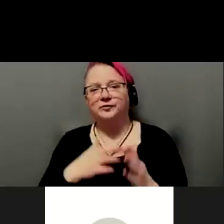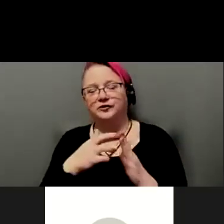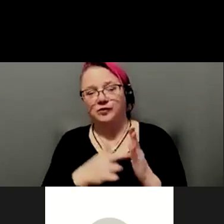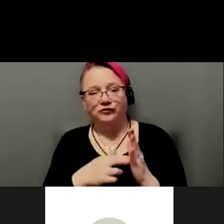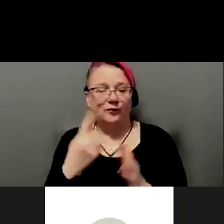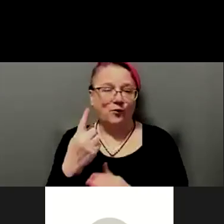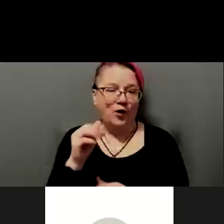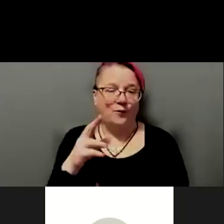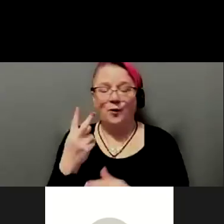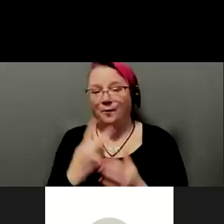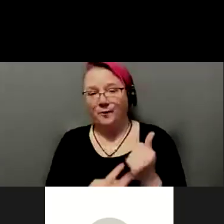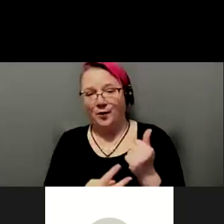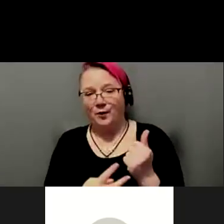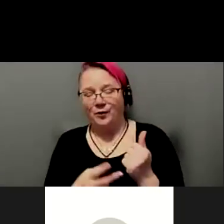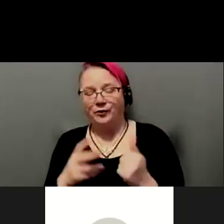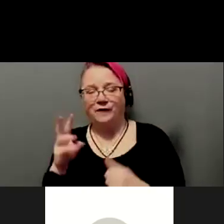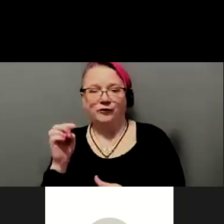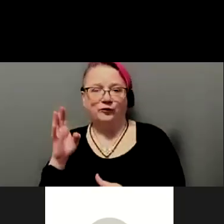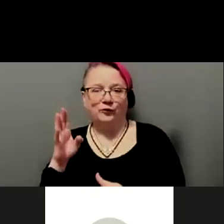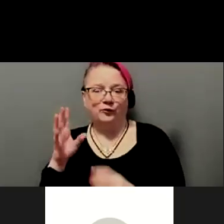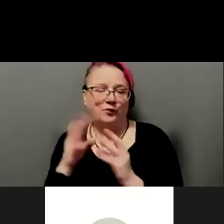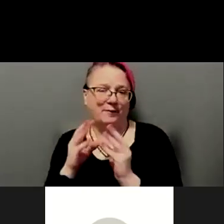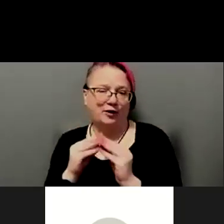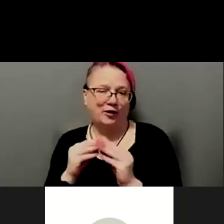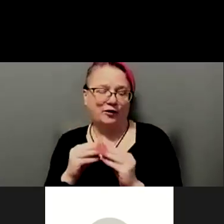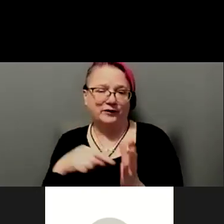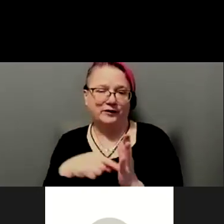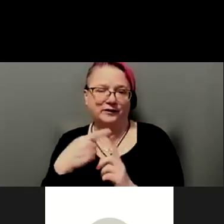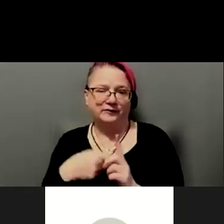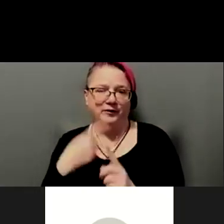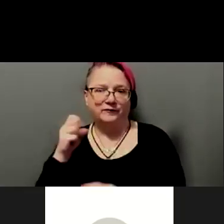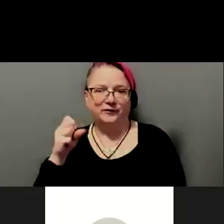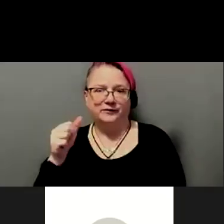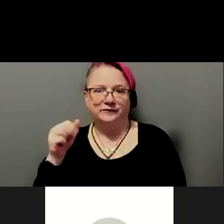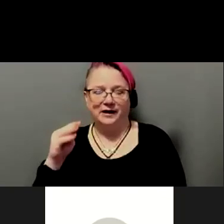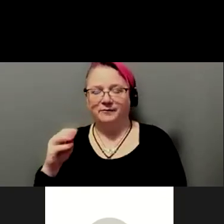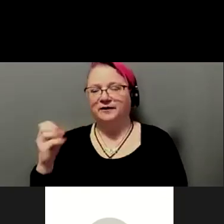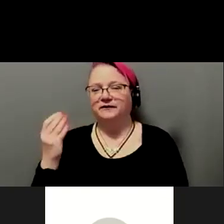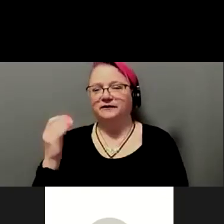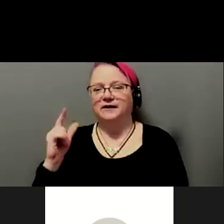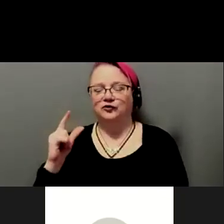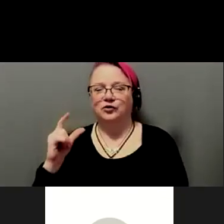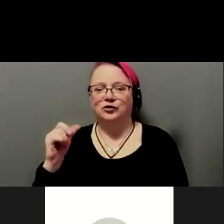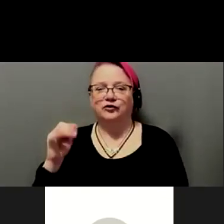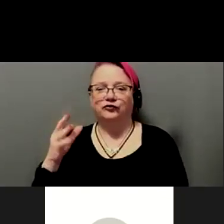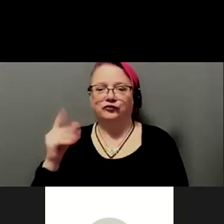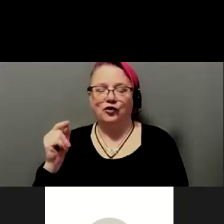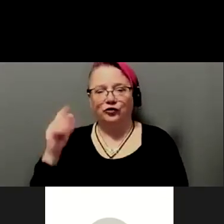both of the webinars this month for SAM, Sexual Assault Awareness Month.